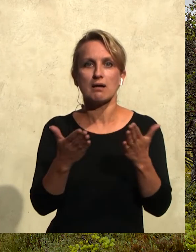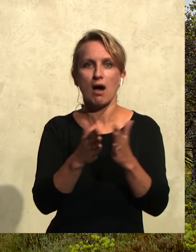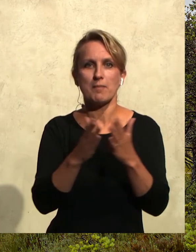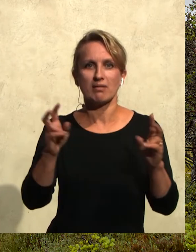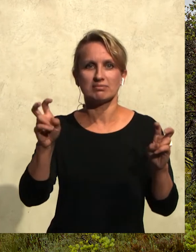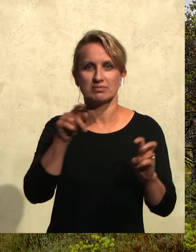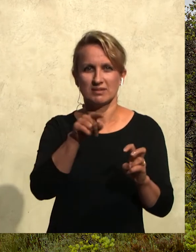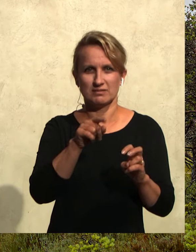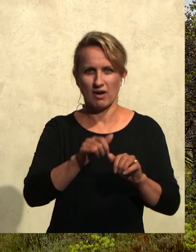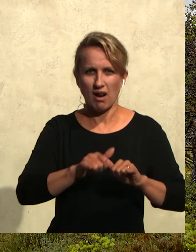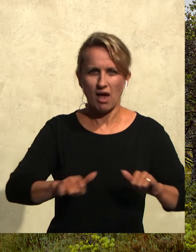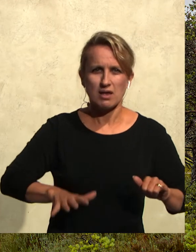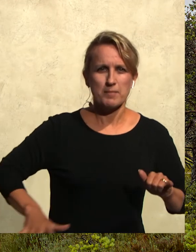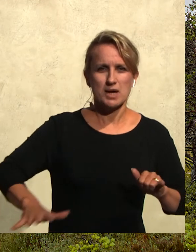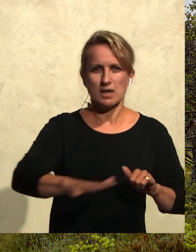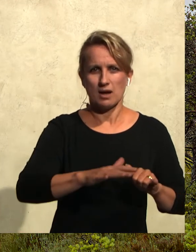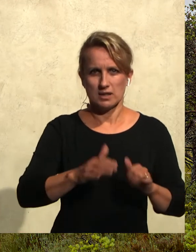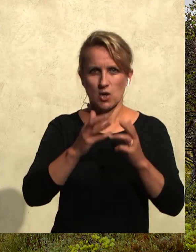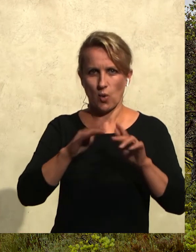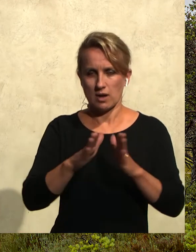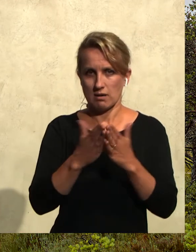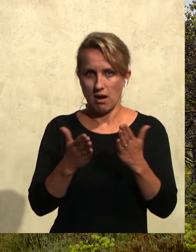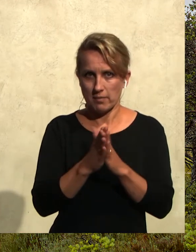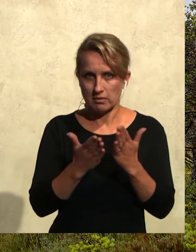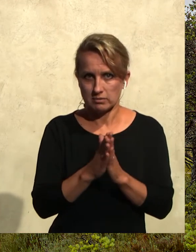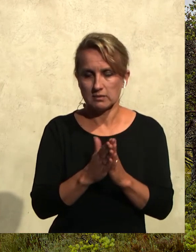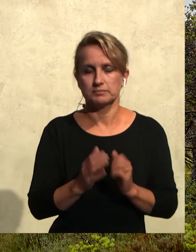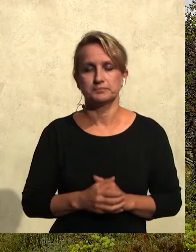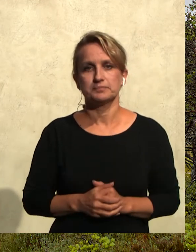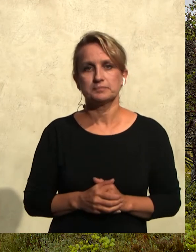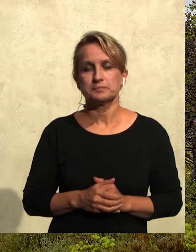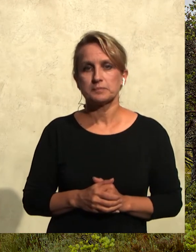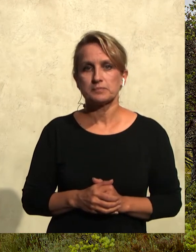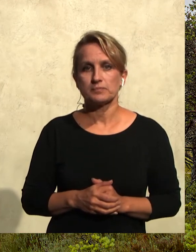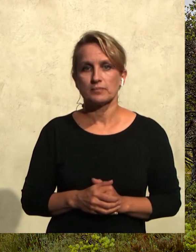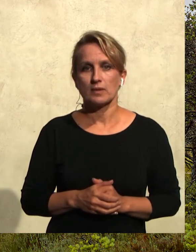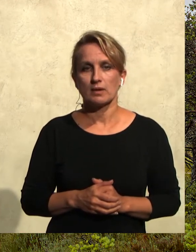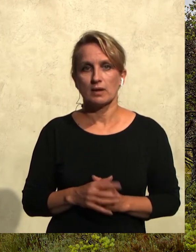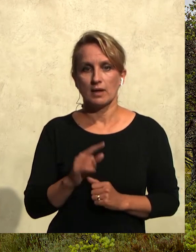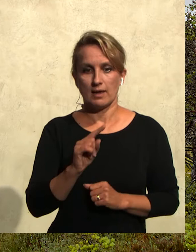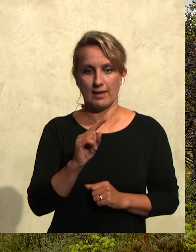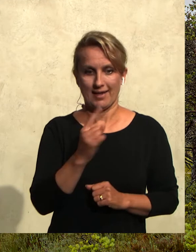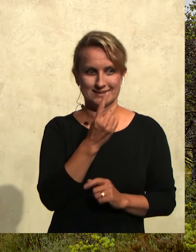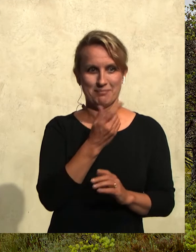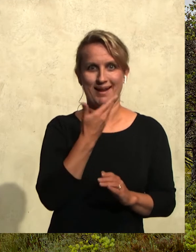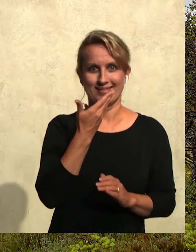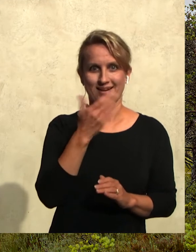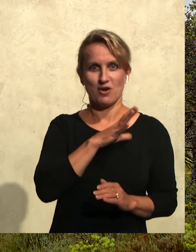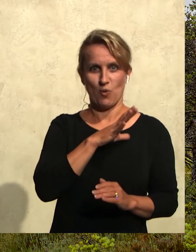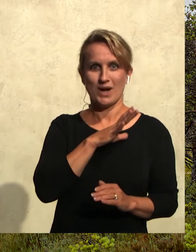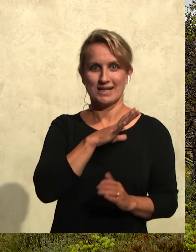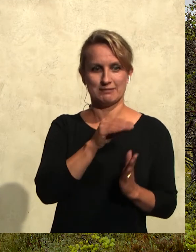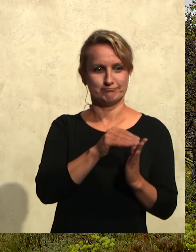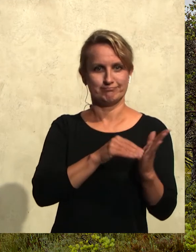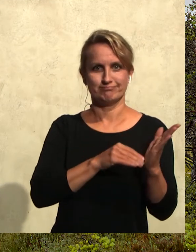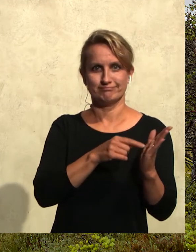also pointed out in the first intervention, there are still concerning rates of suicide,